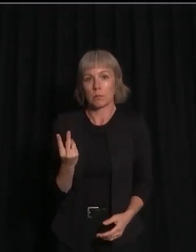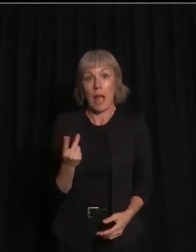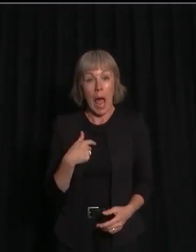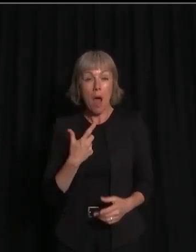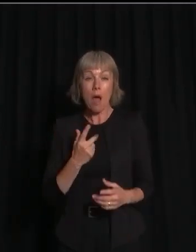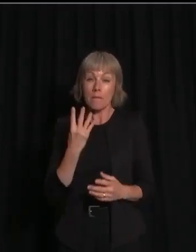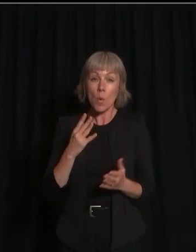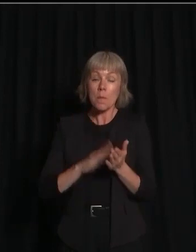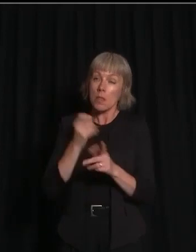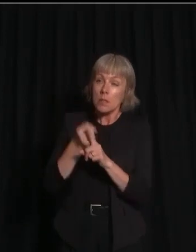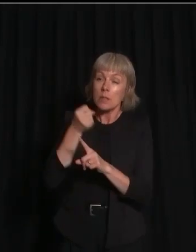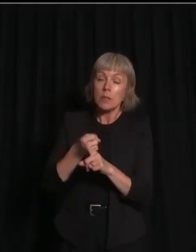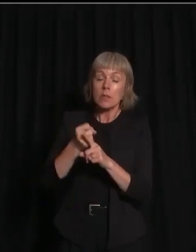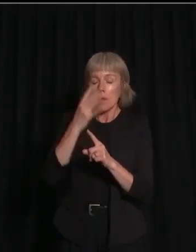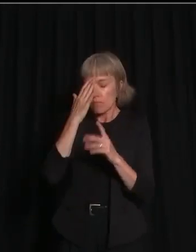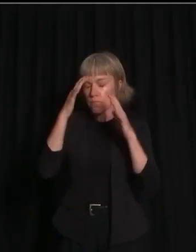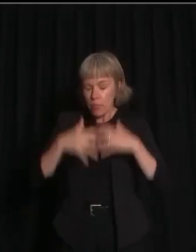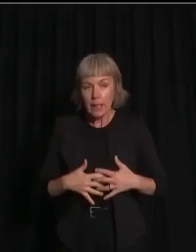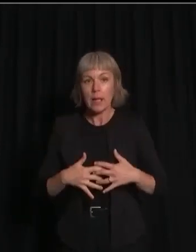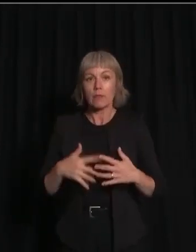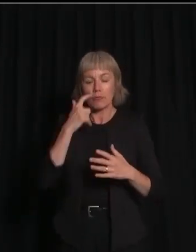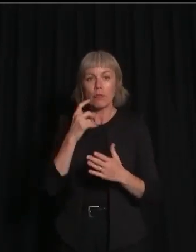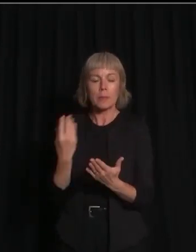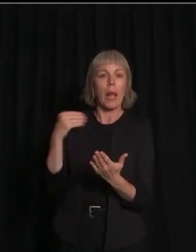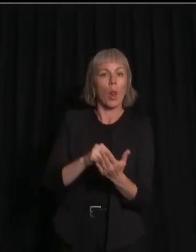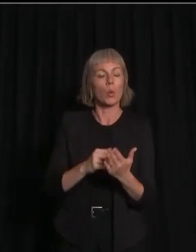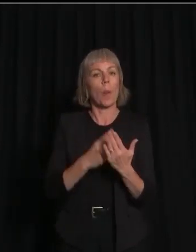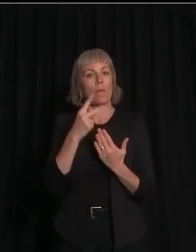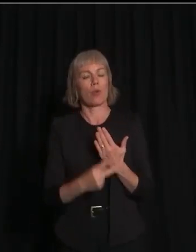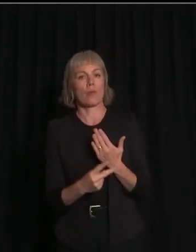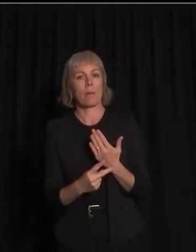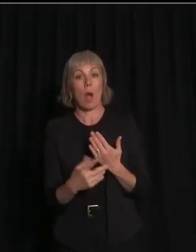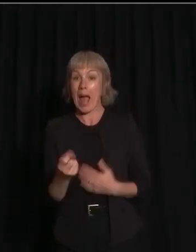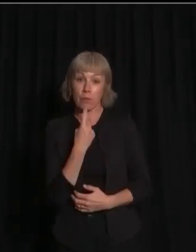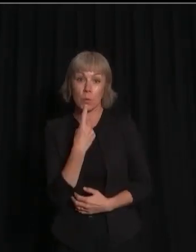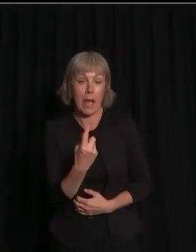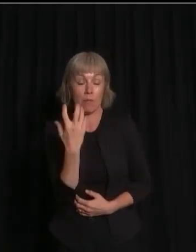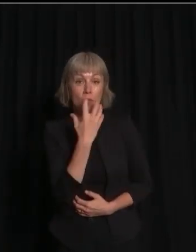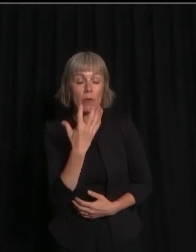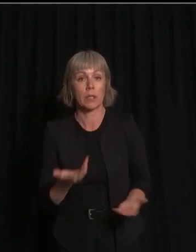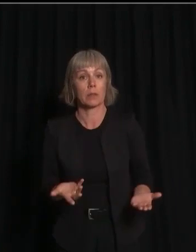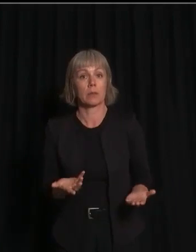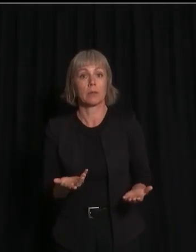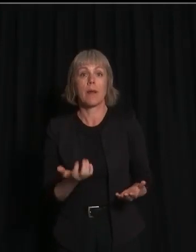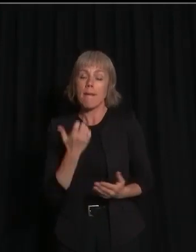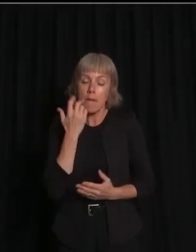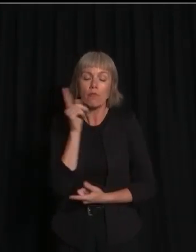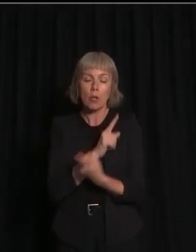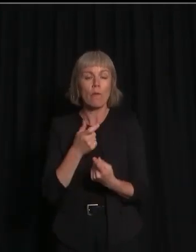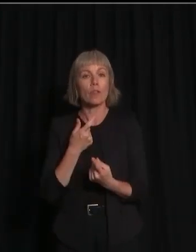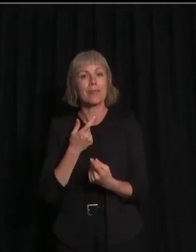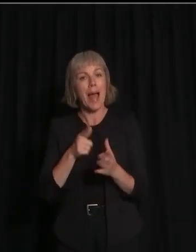much. And I'm sorry, but I feel like I have to say that. When we want to attend a conference, we apply every single